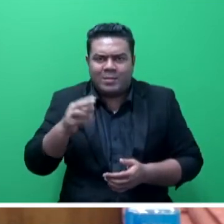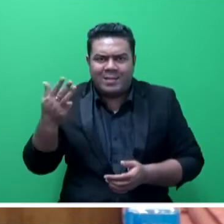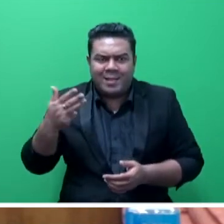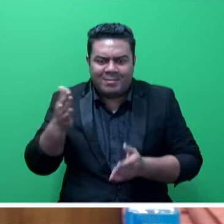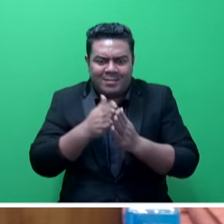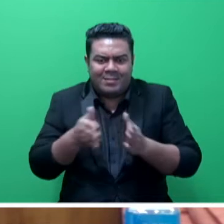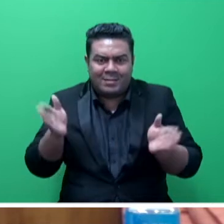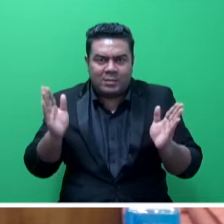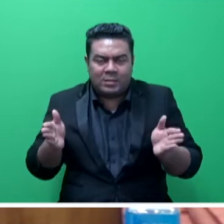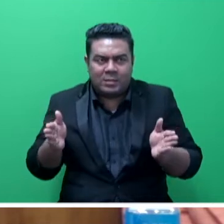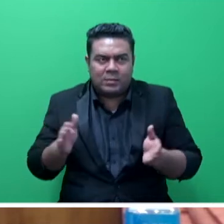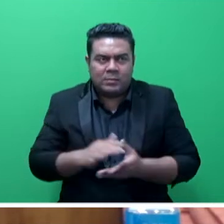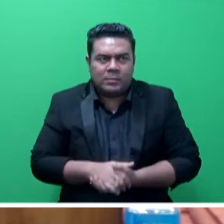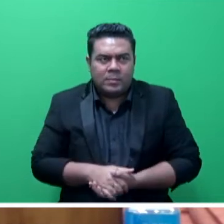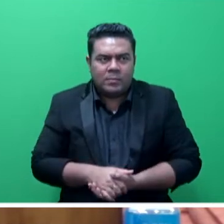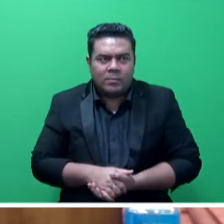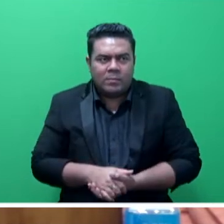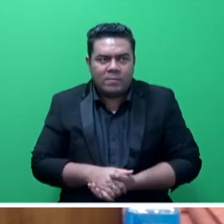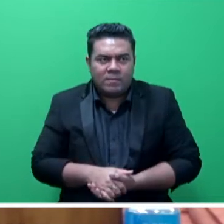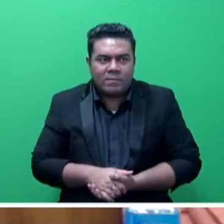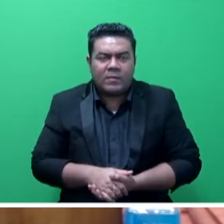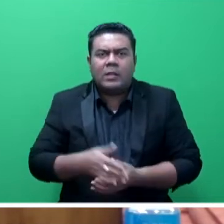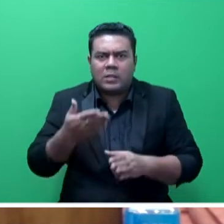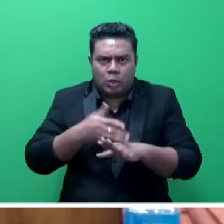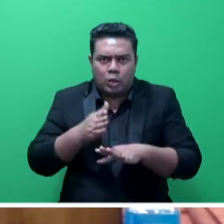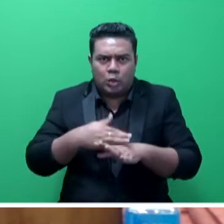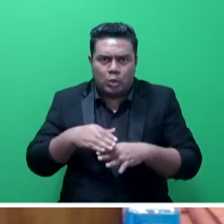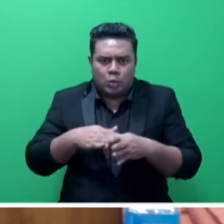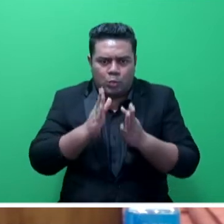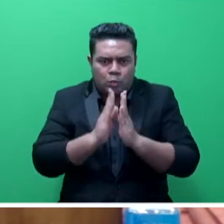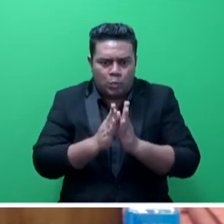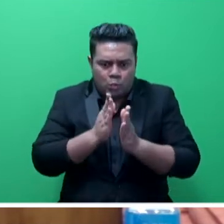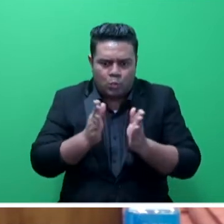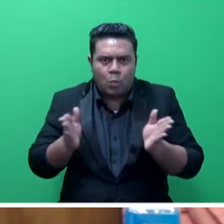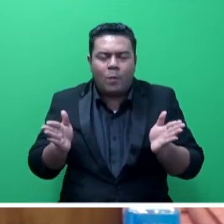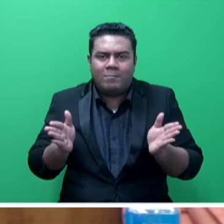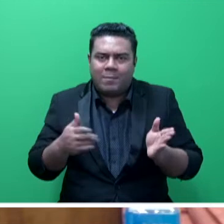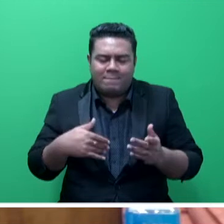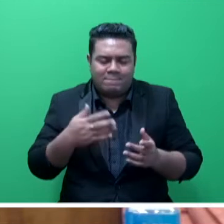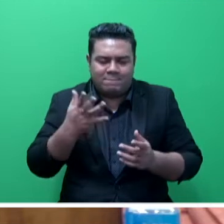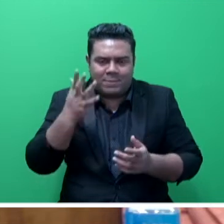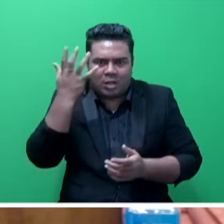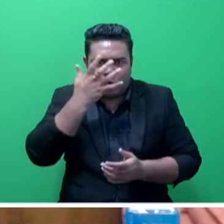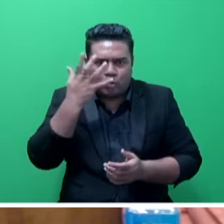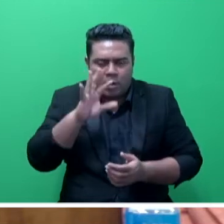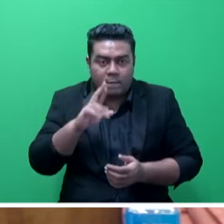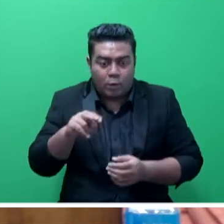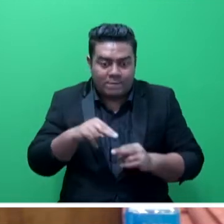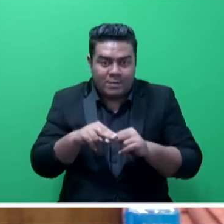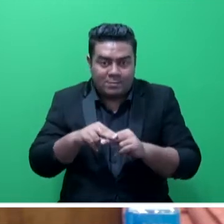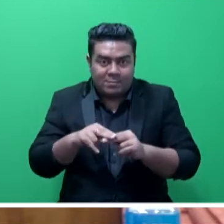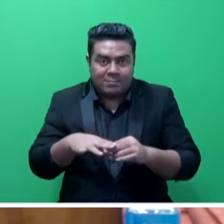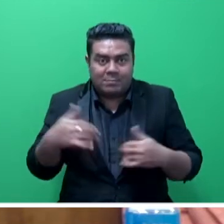2018-2019 tropical cyclone season. This is a new trend, and it's very alarming. For Fiji, it has been noted that most of the